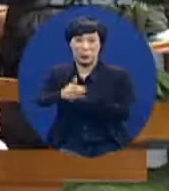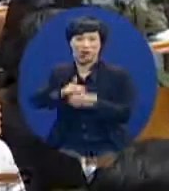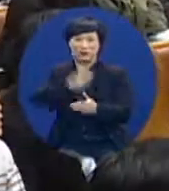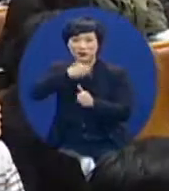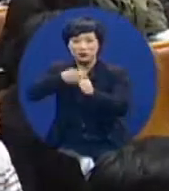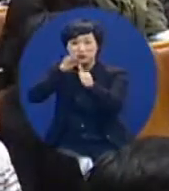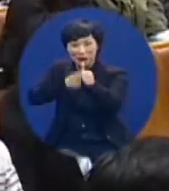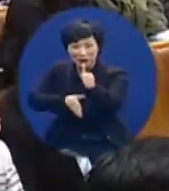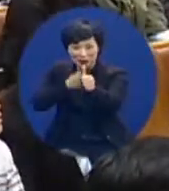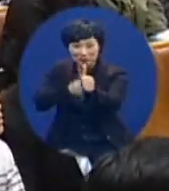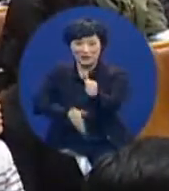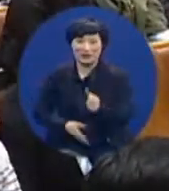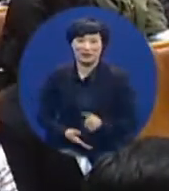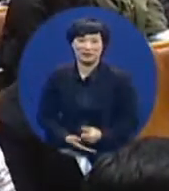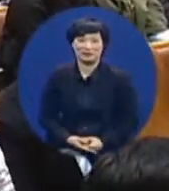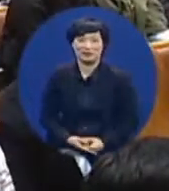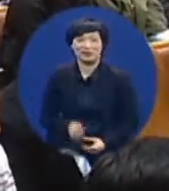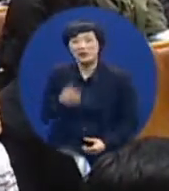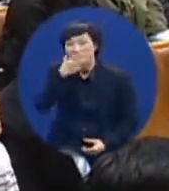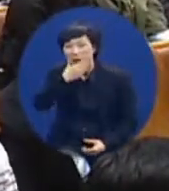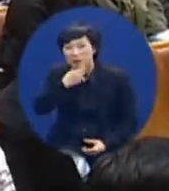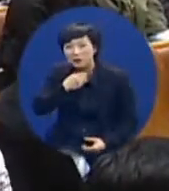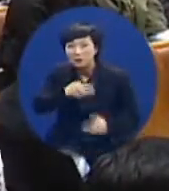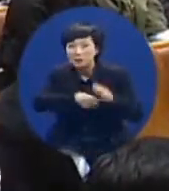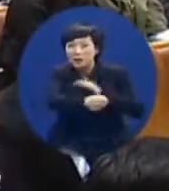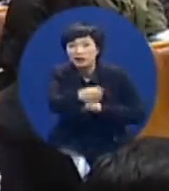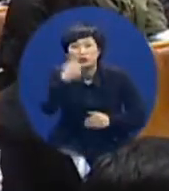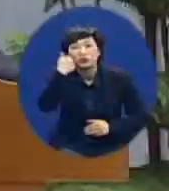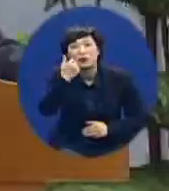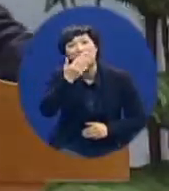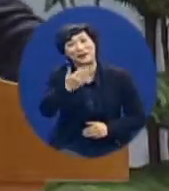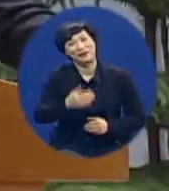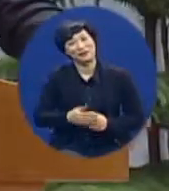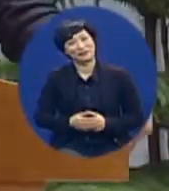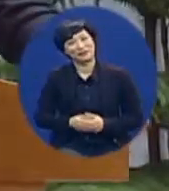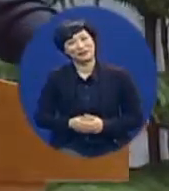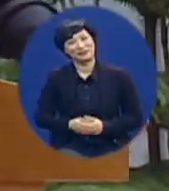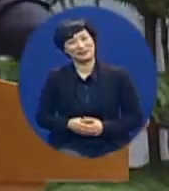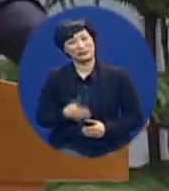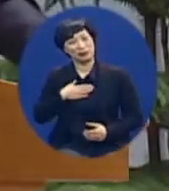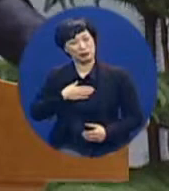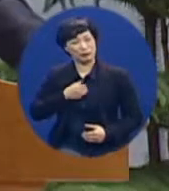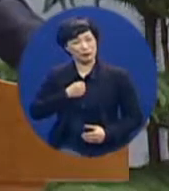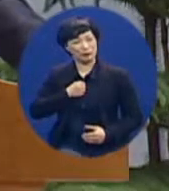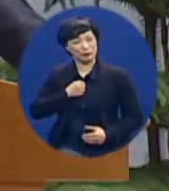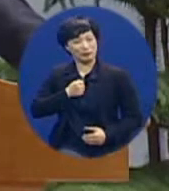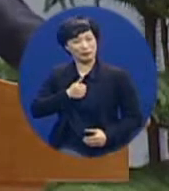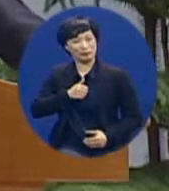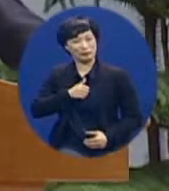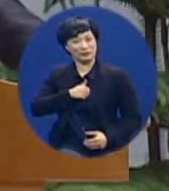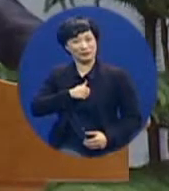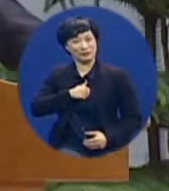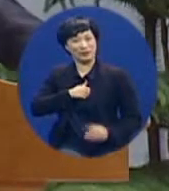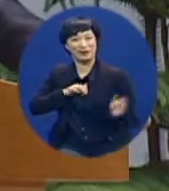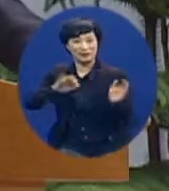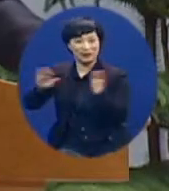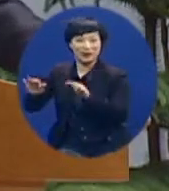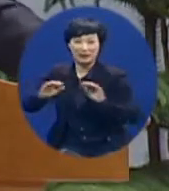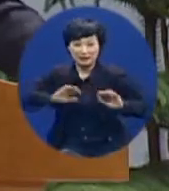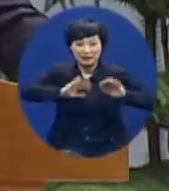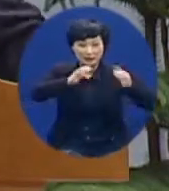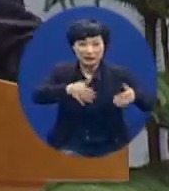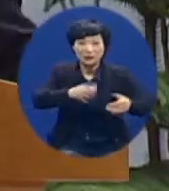the holy birth of Jesus as your portion. Who can take this blessing away? The